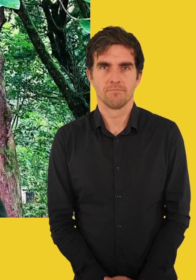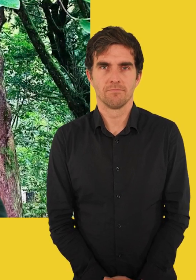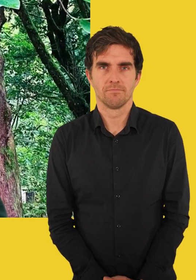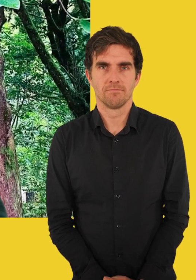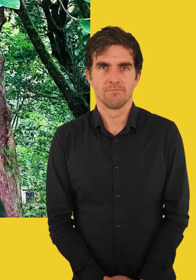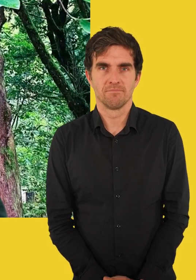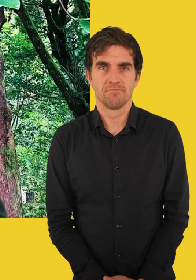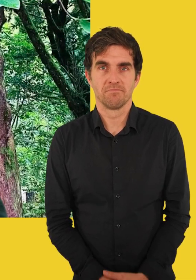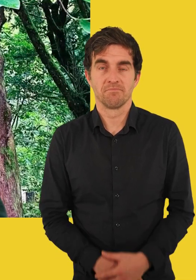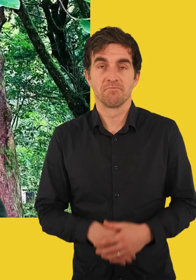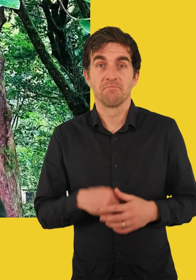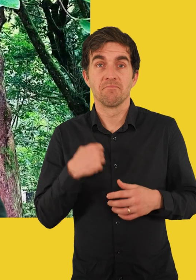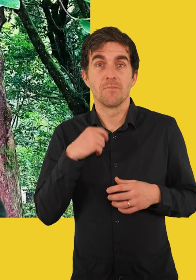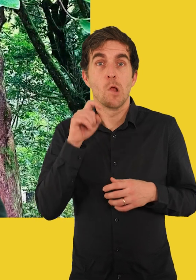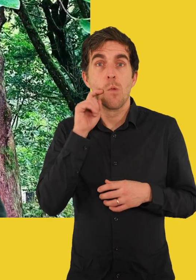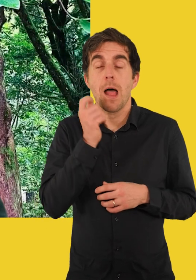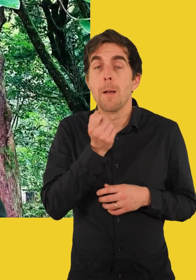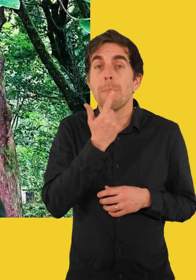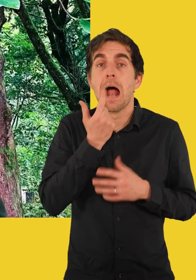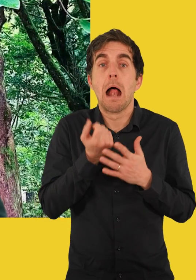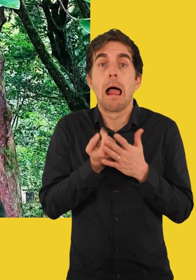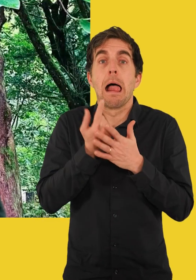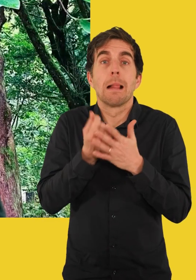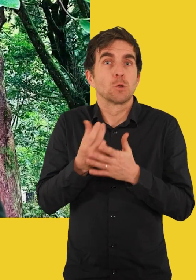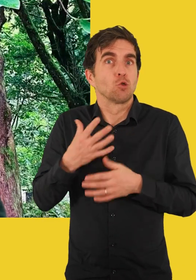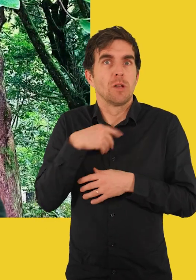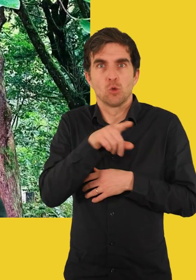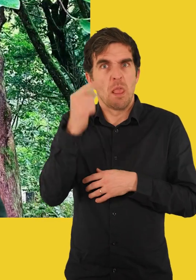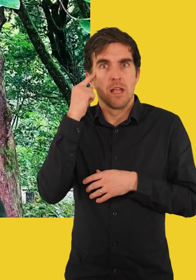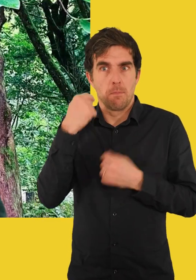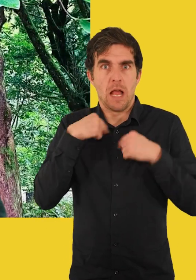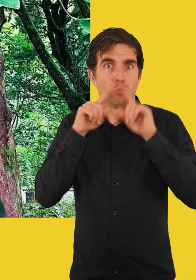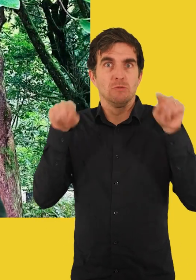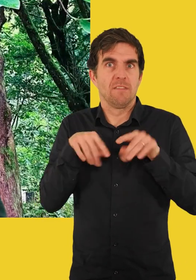I'll smile occasionally so you don't think that I've just frozen on the screen.